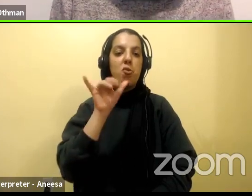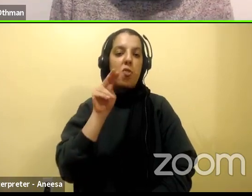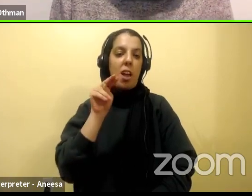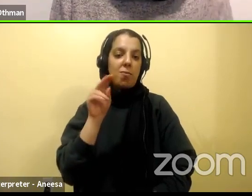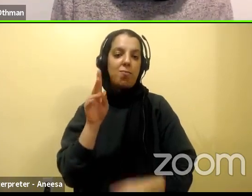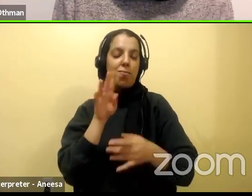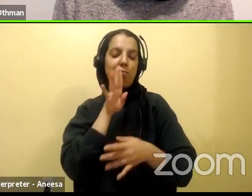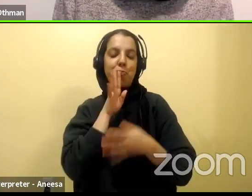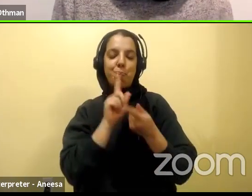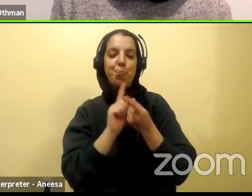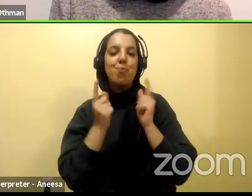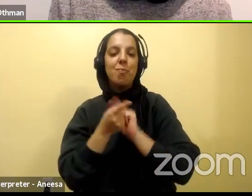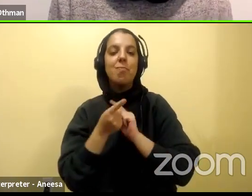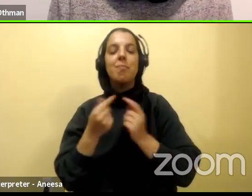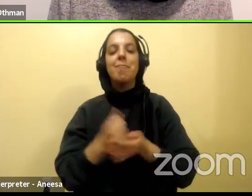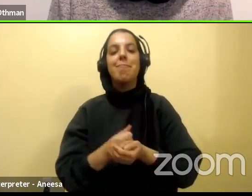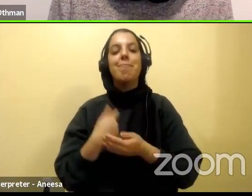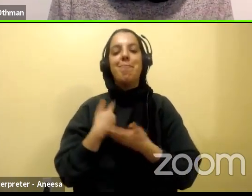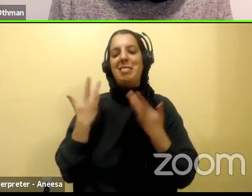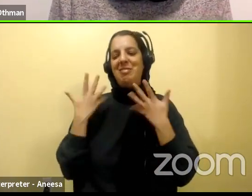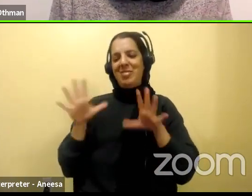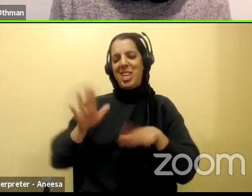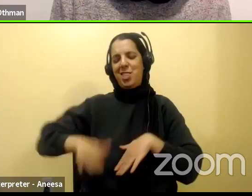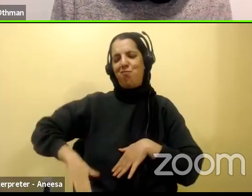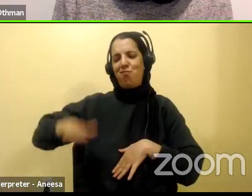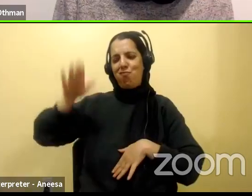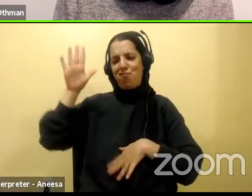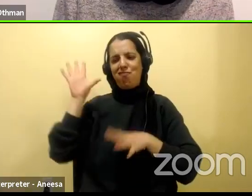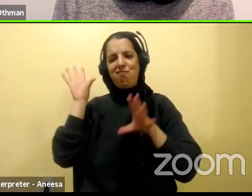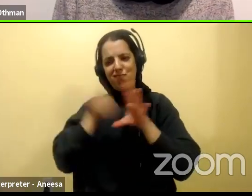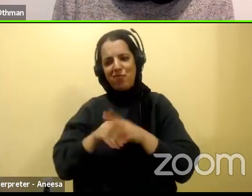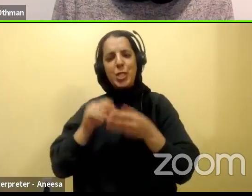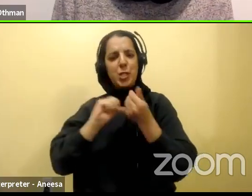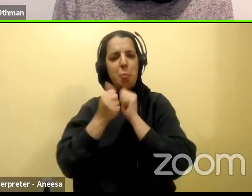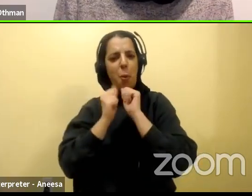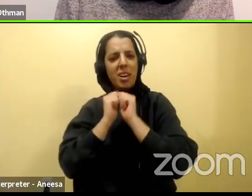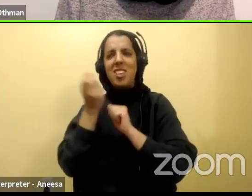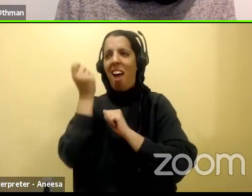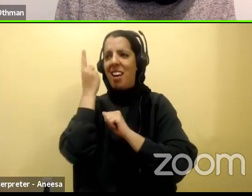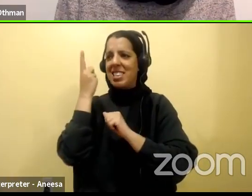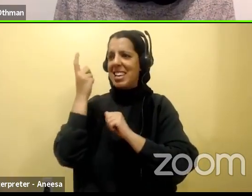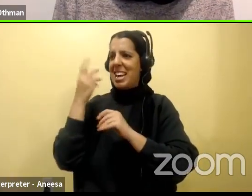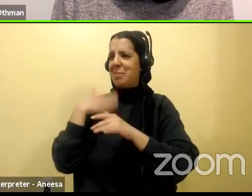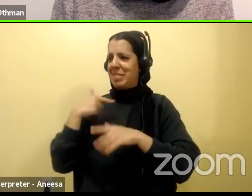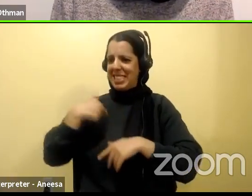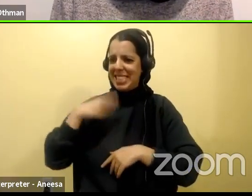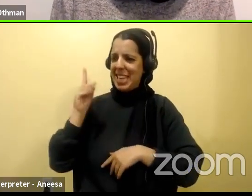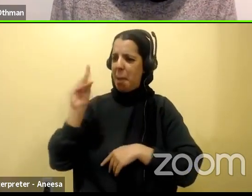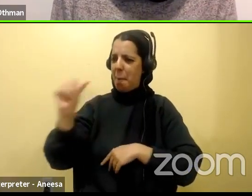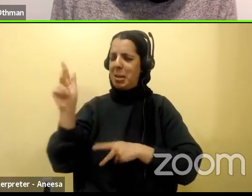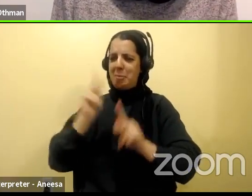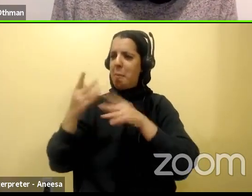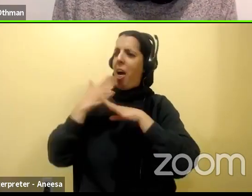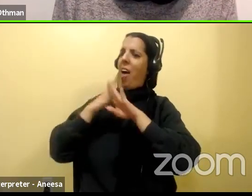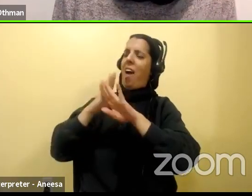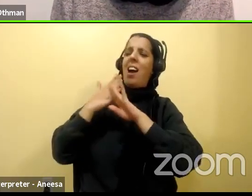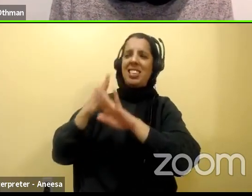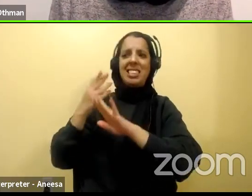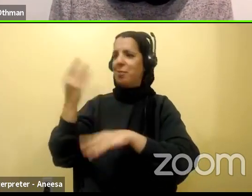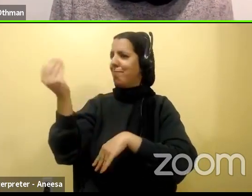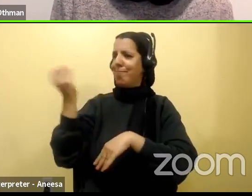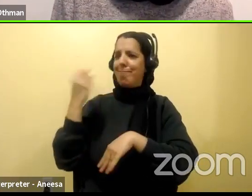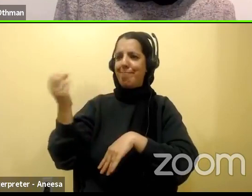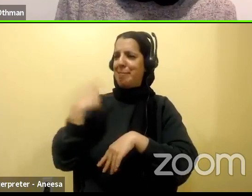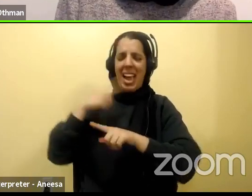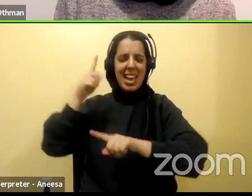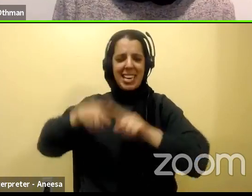So I've had a love for sports from my childhood, but I was prevented from practicing sports because of my disability. And people told me I can't play